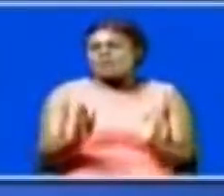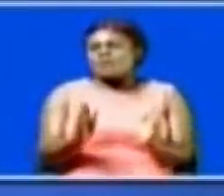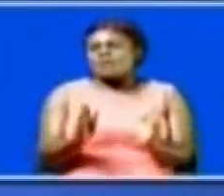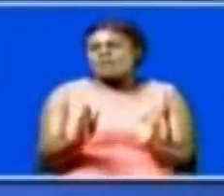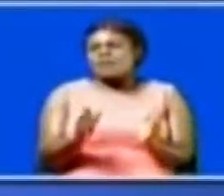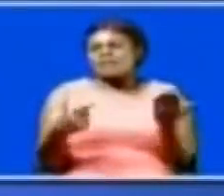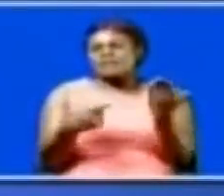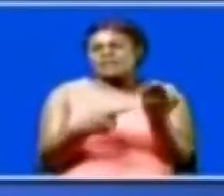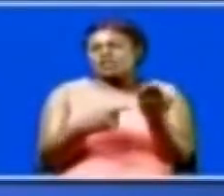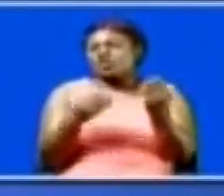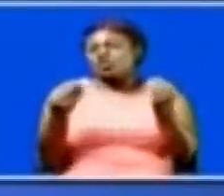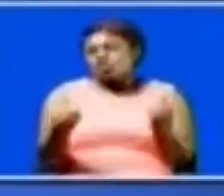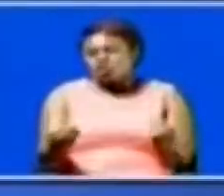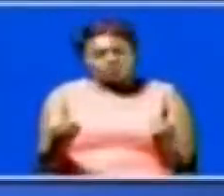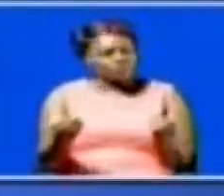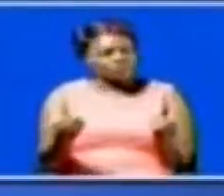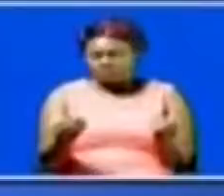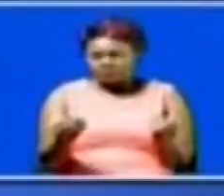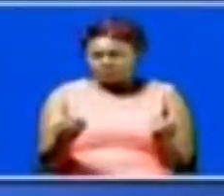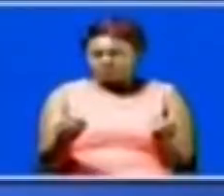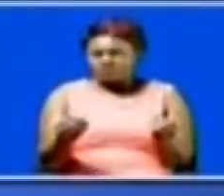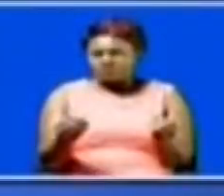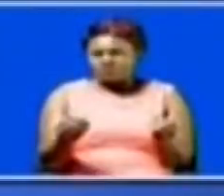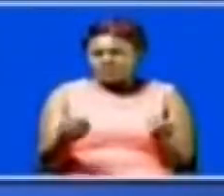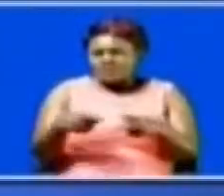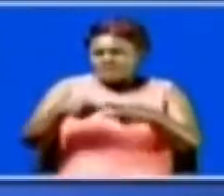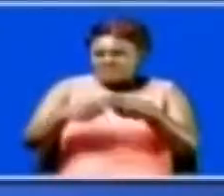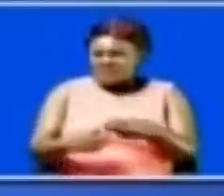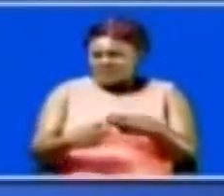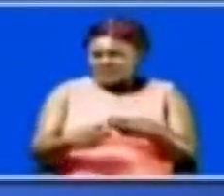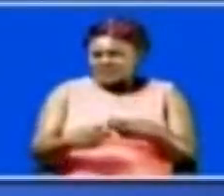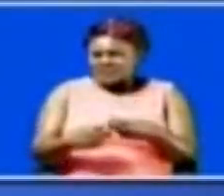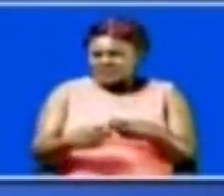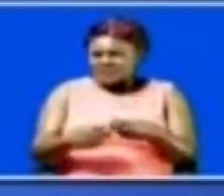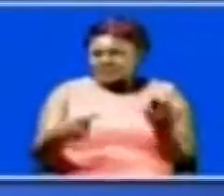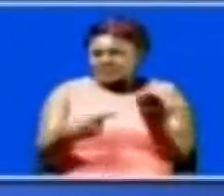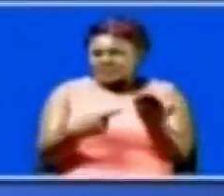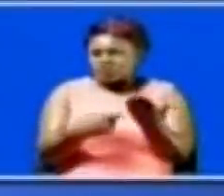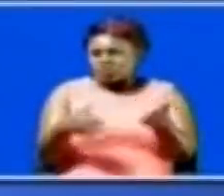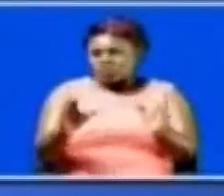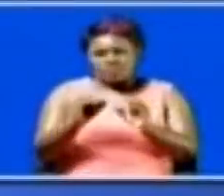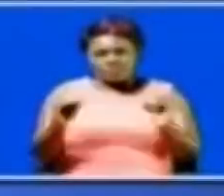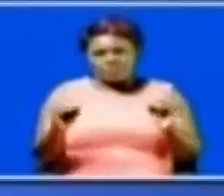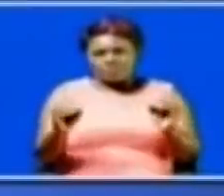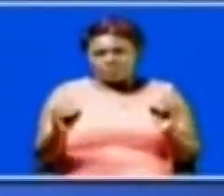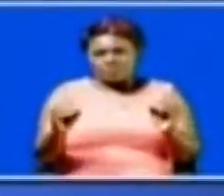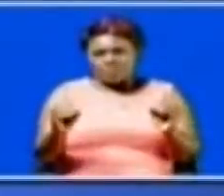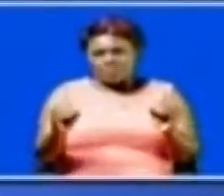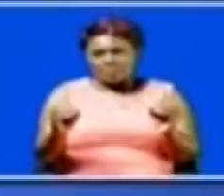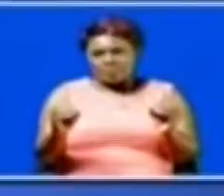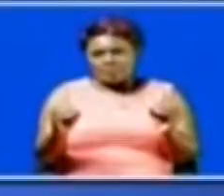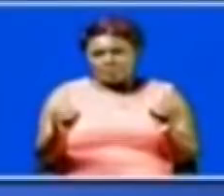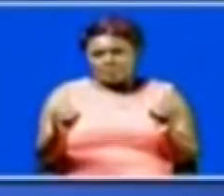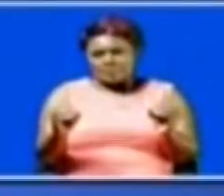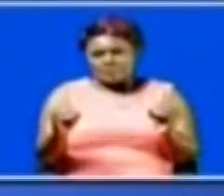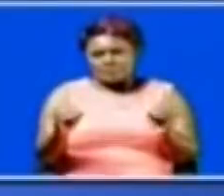no technical it's fix. Not magic. There's no technical fix. Okay? So the idea that you're just going to go out and